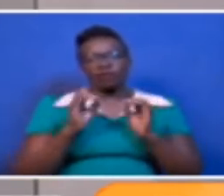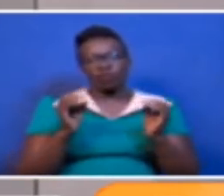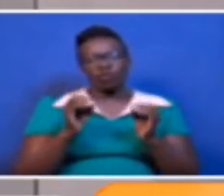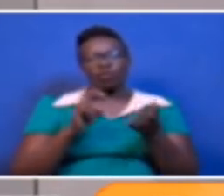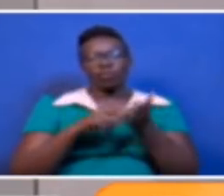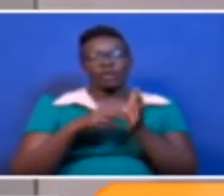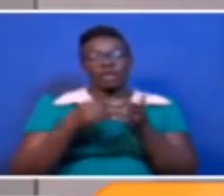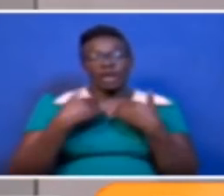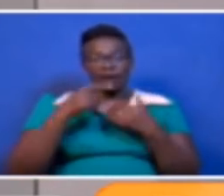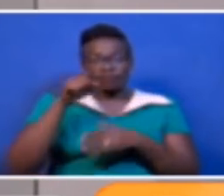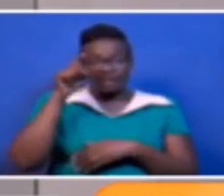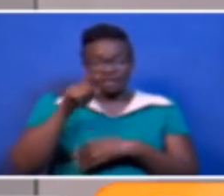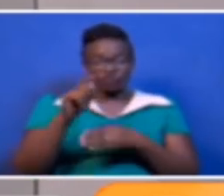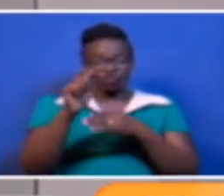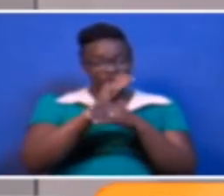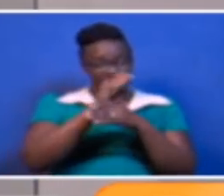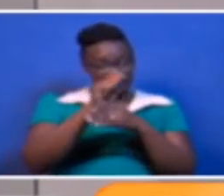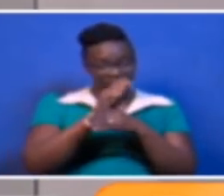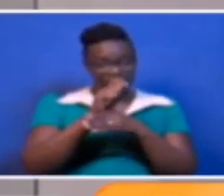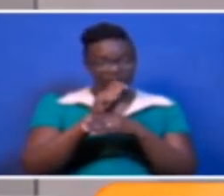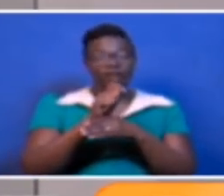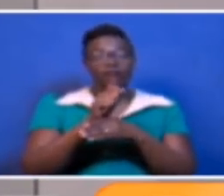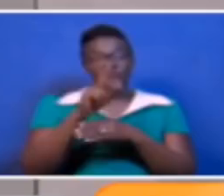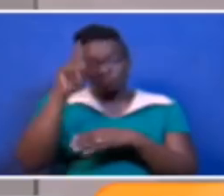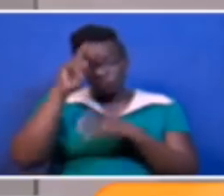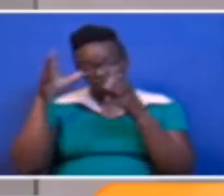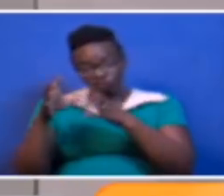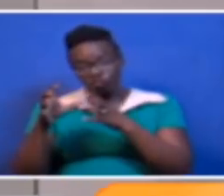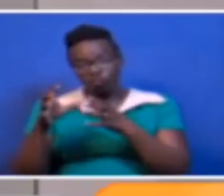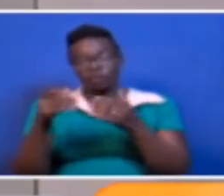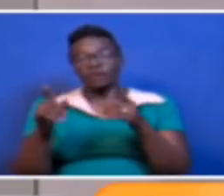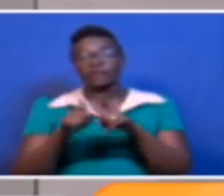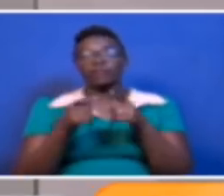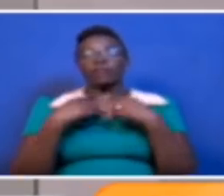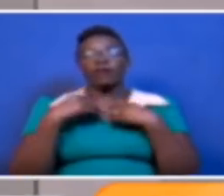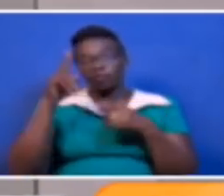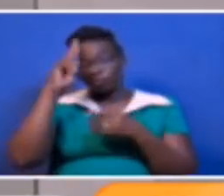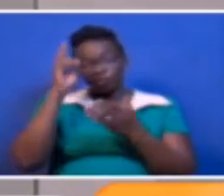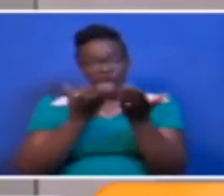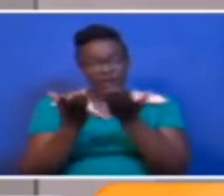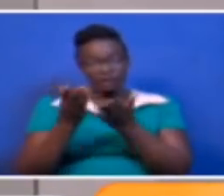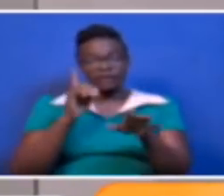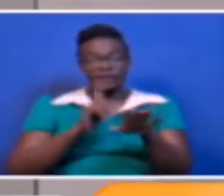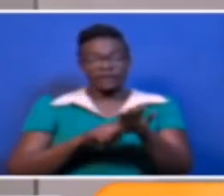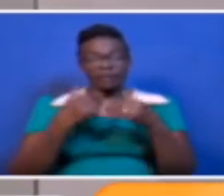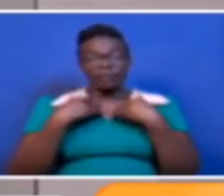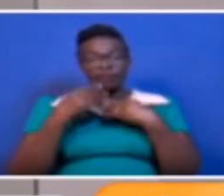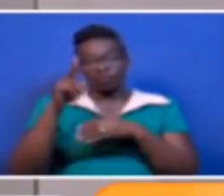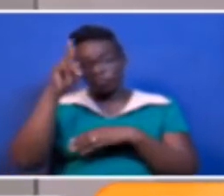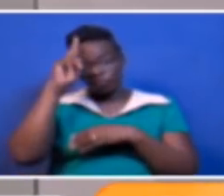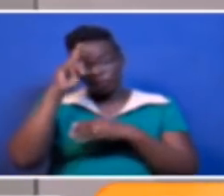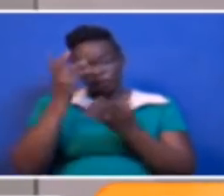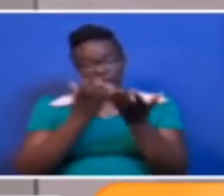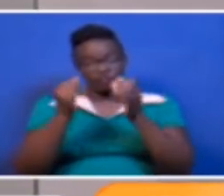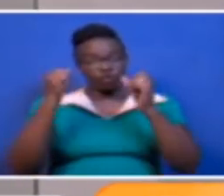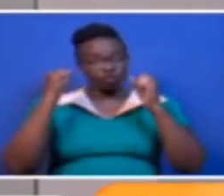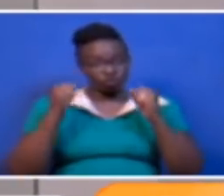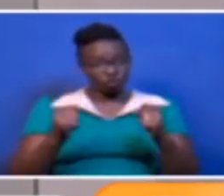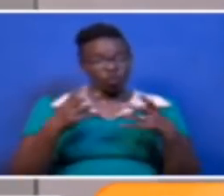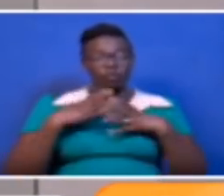to train law enforcers, have the police service. So once we have a stable police service where people can